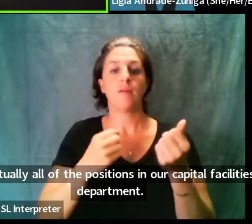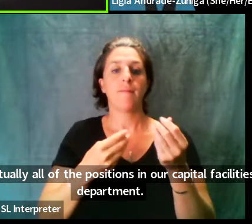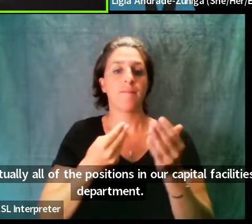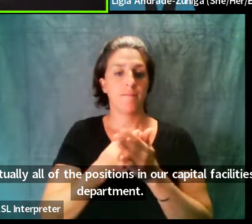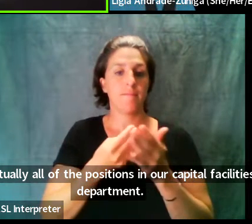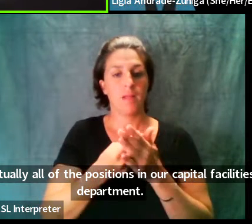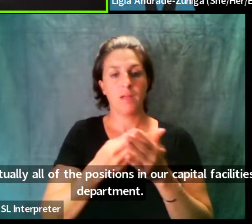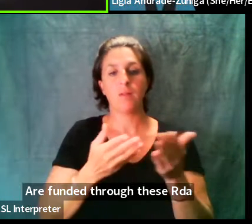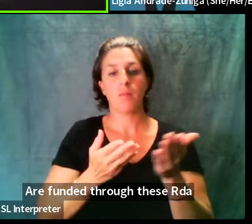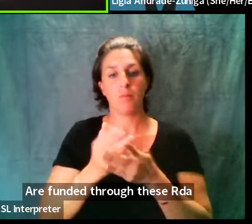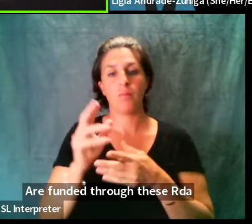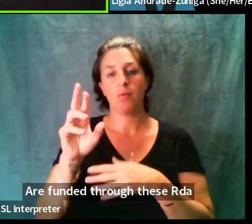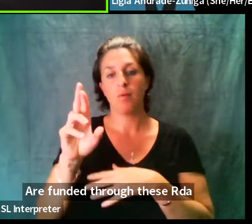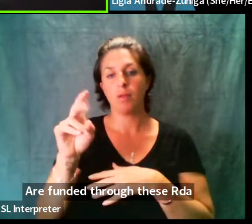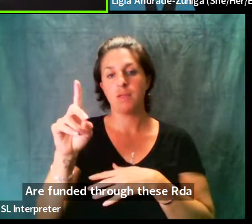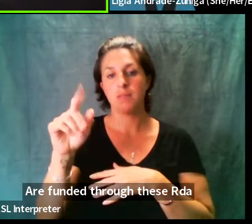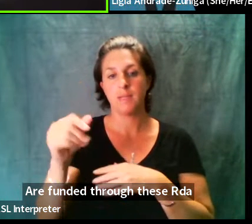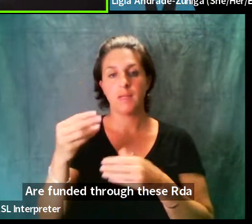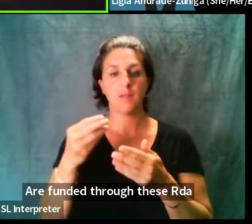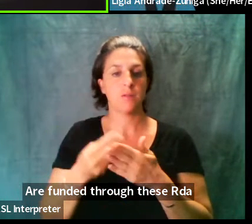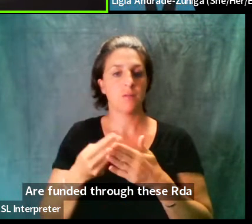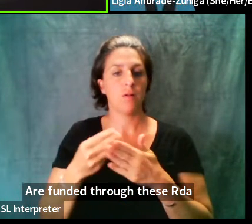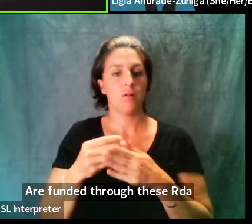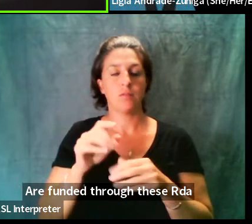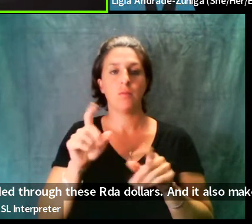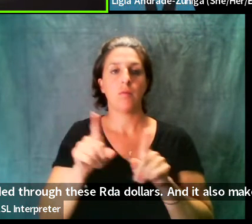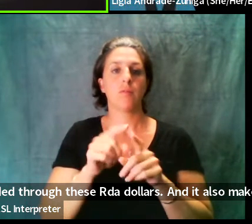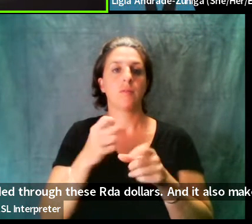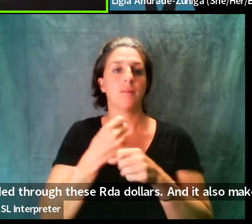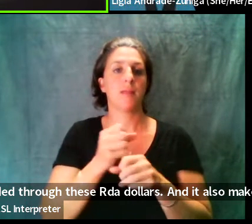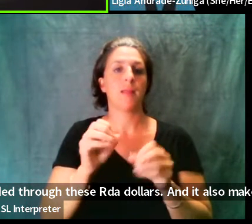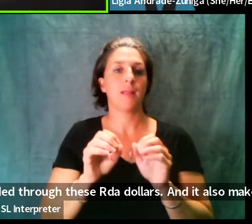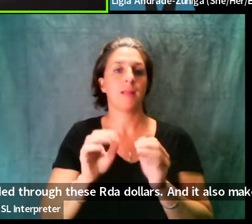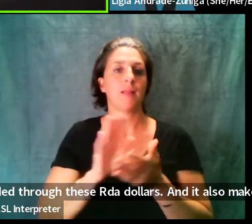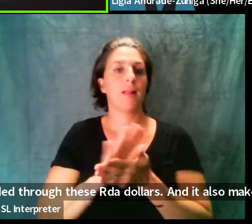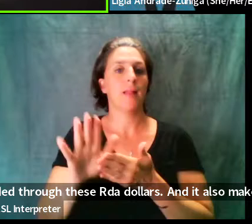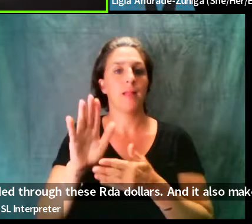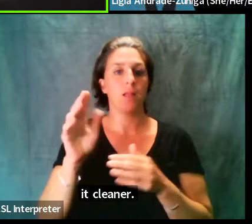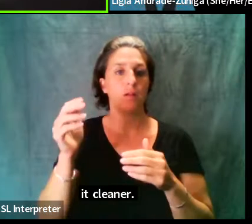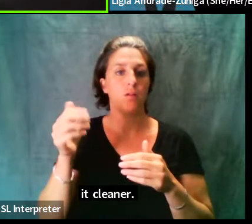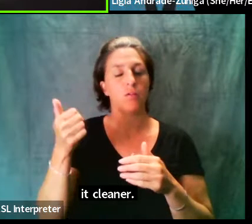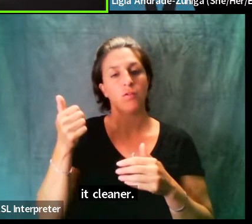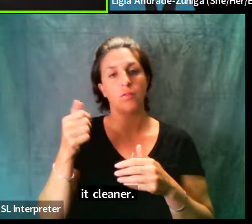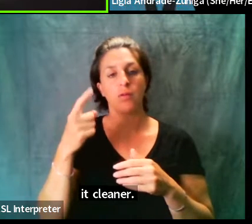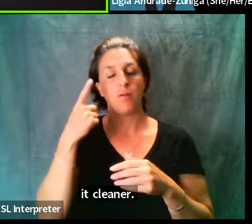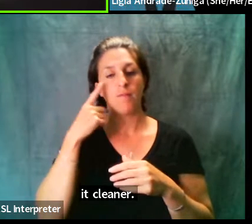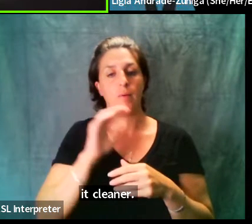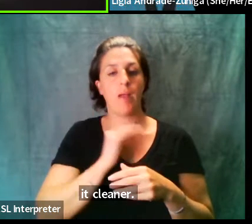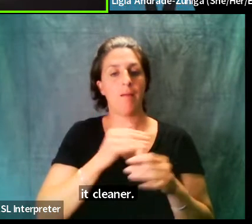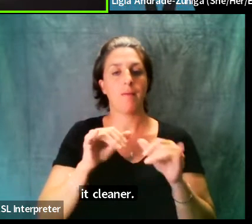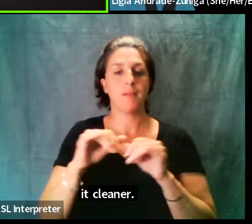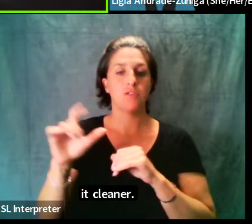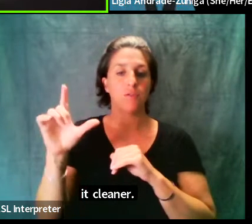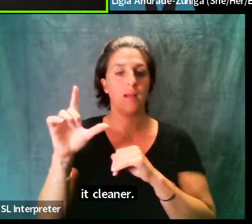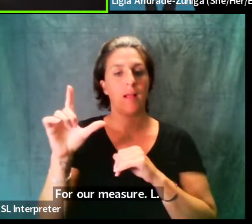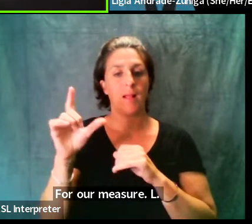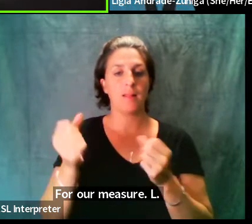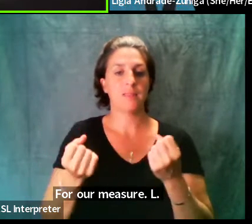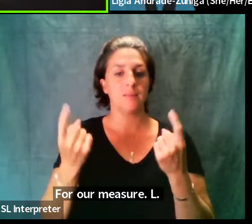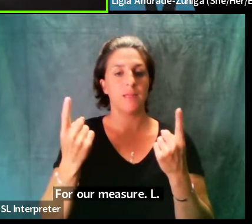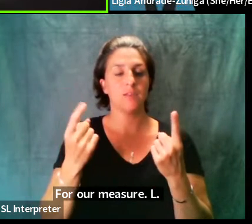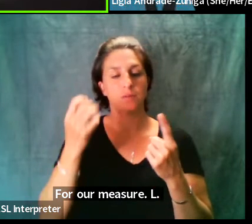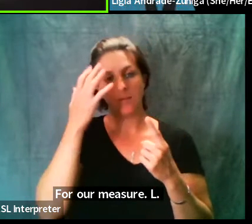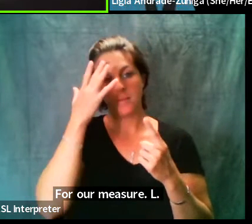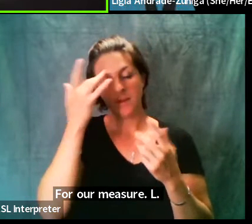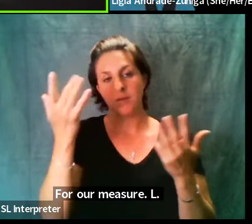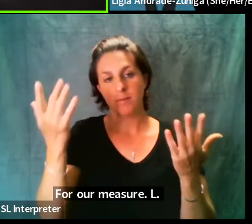dollars. And it also makes it cleaner for our Measure L expenditures, because